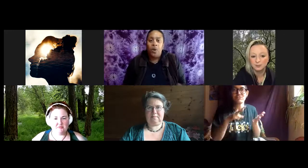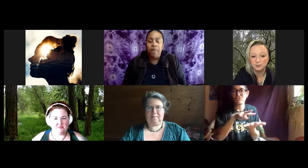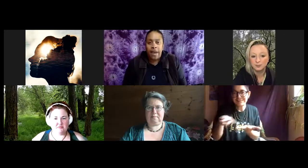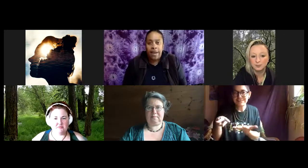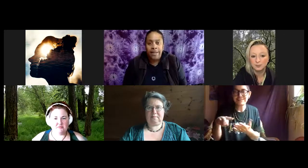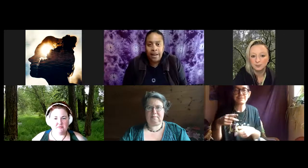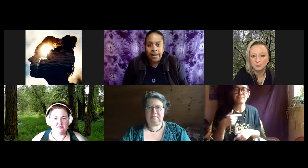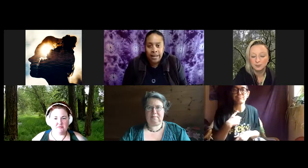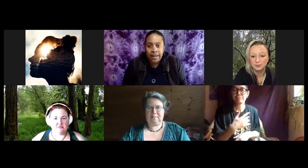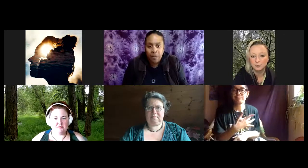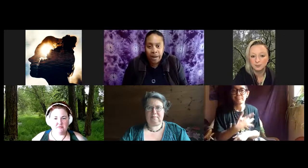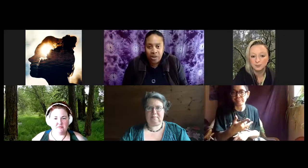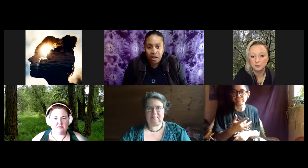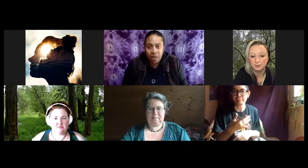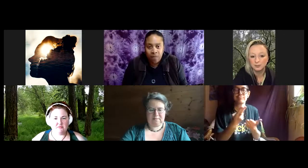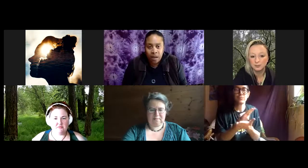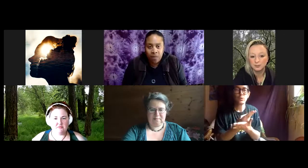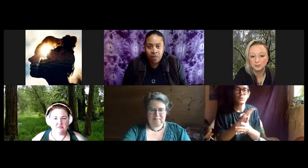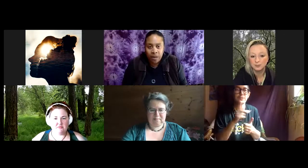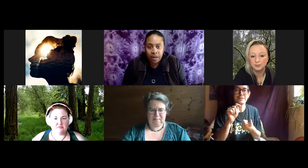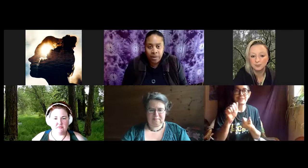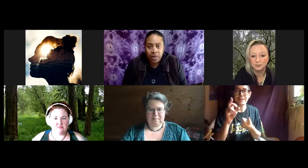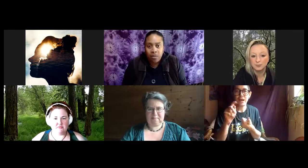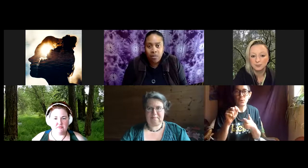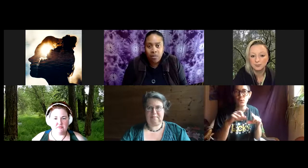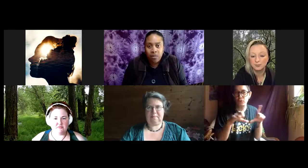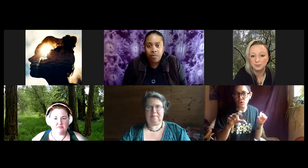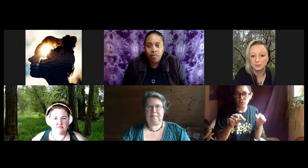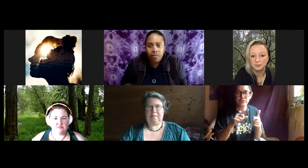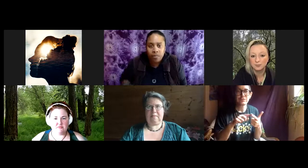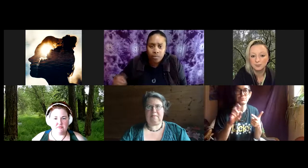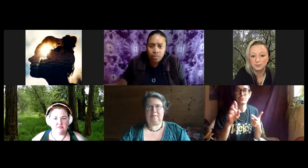I'm ASL accessible in Magiky and readings.